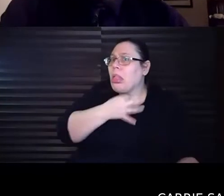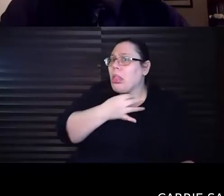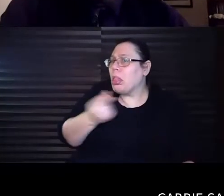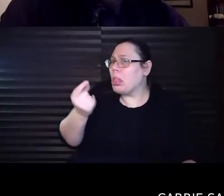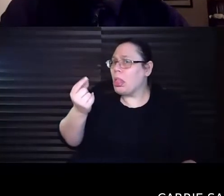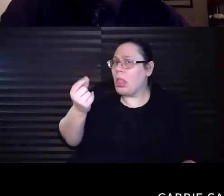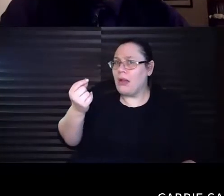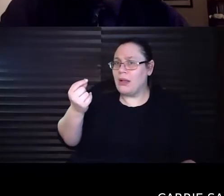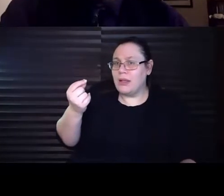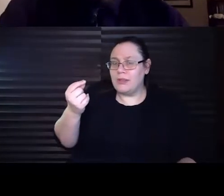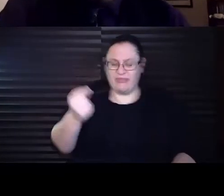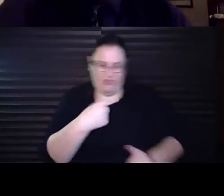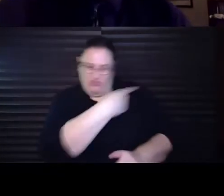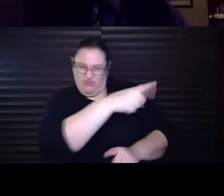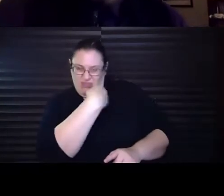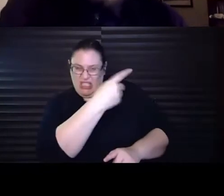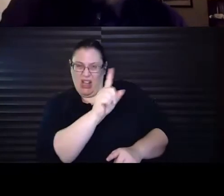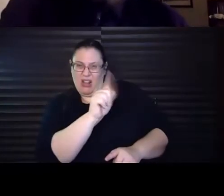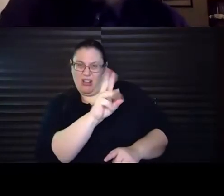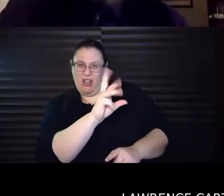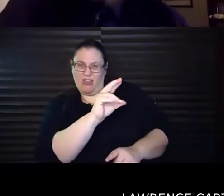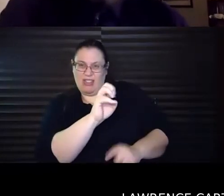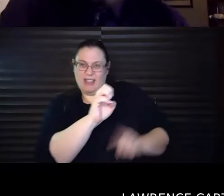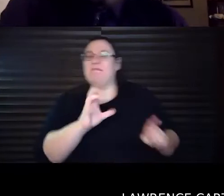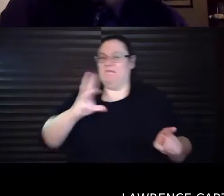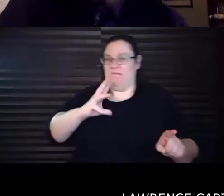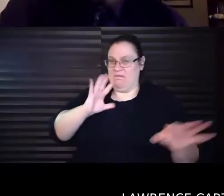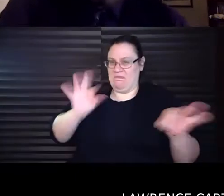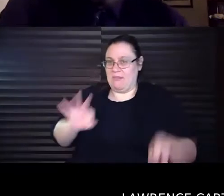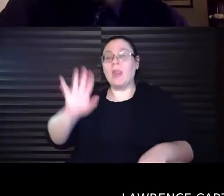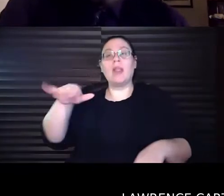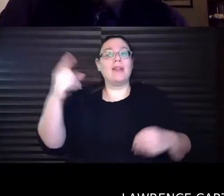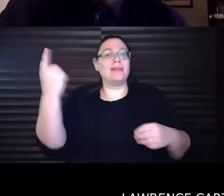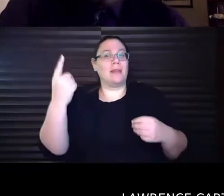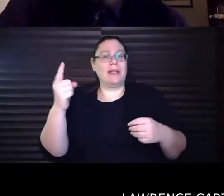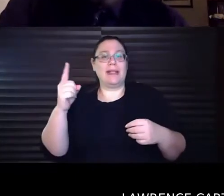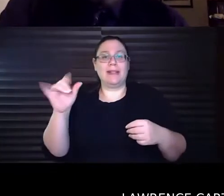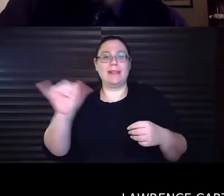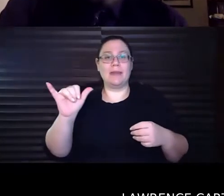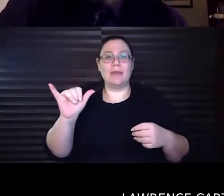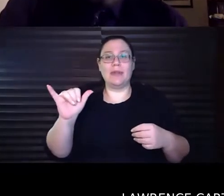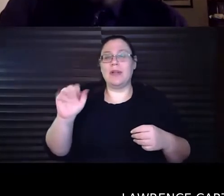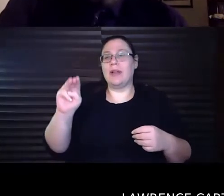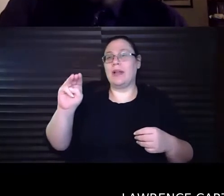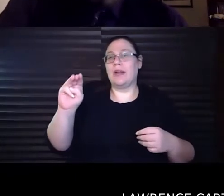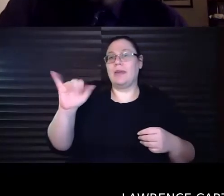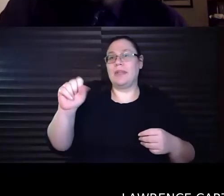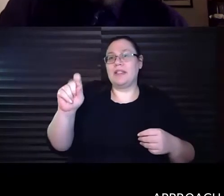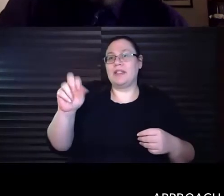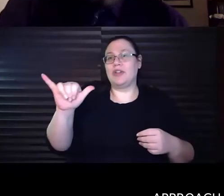Give him the scoop, Lawrence. Well, we did something very close to a sort of a mystery science theater